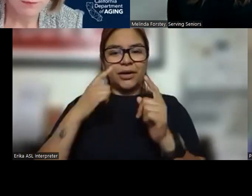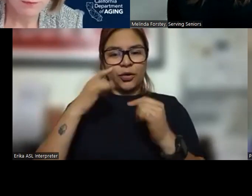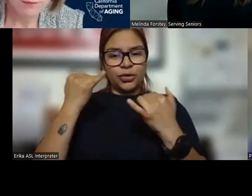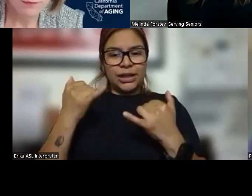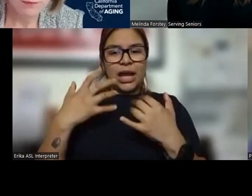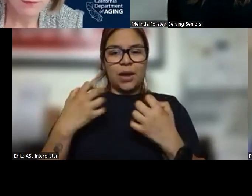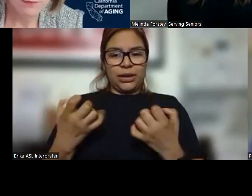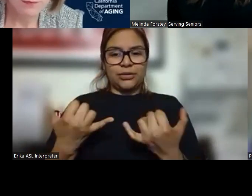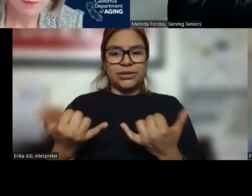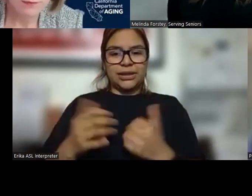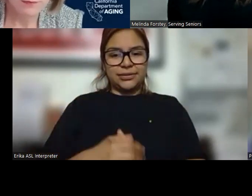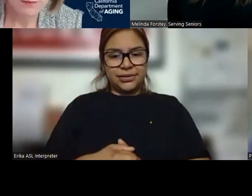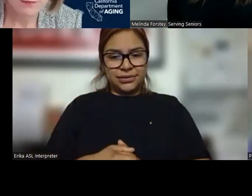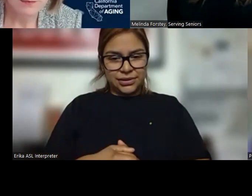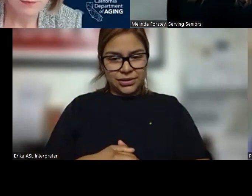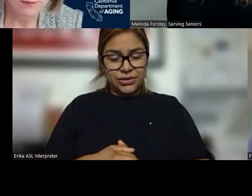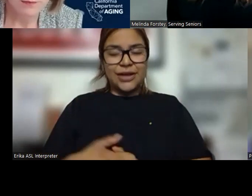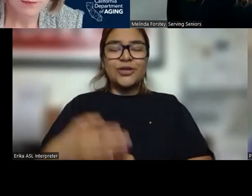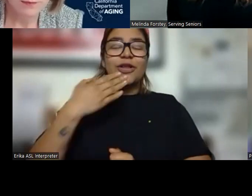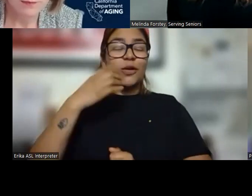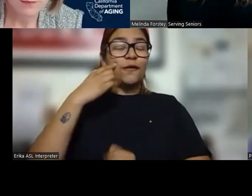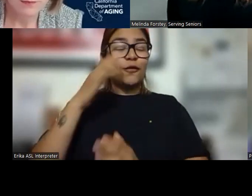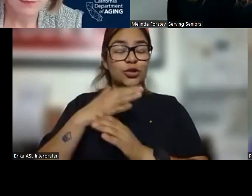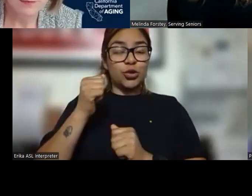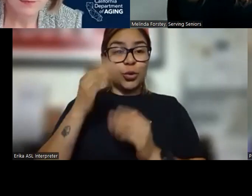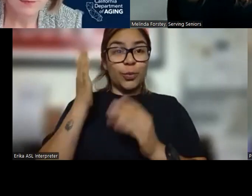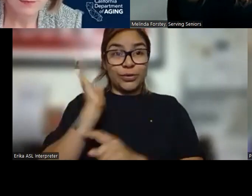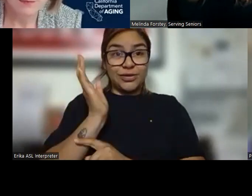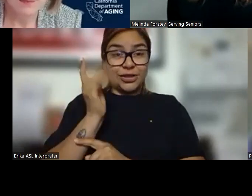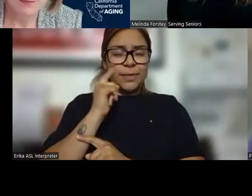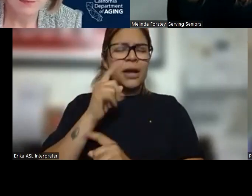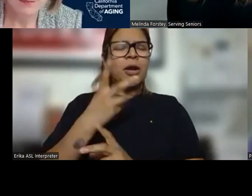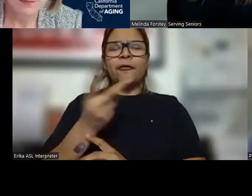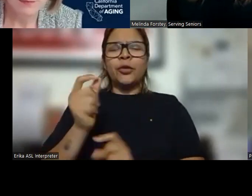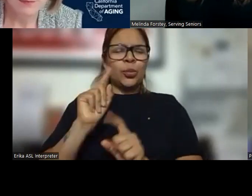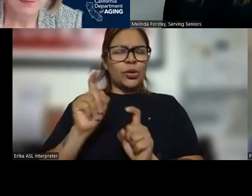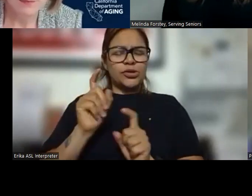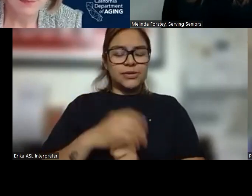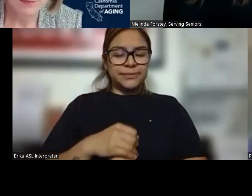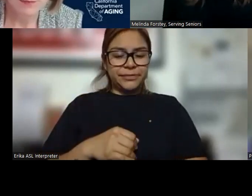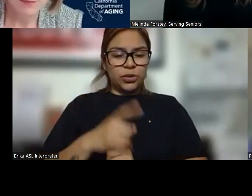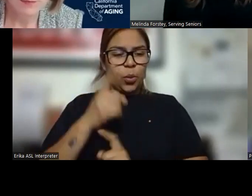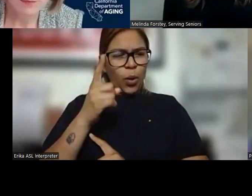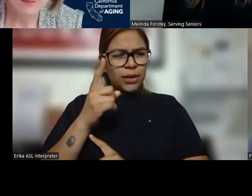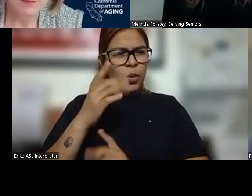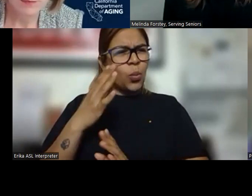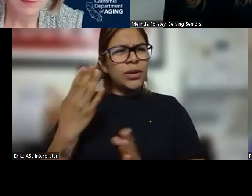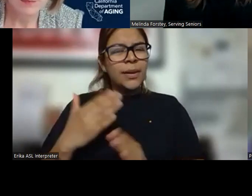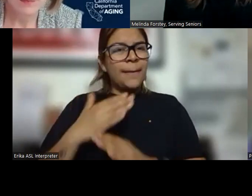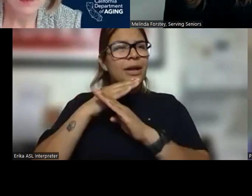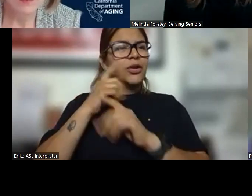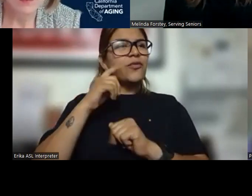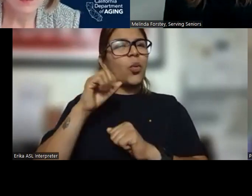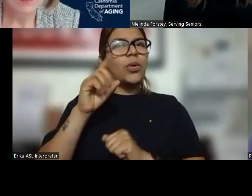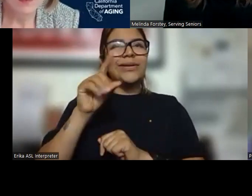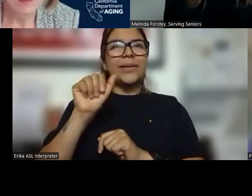you. This is a great presentation. Just a couple of quick questions. One of the barriers of people with